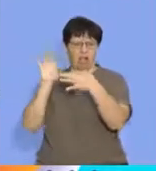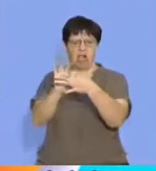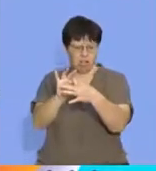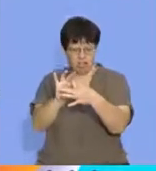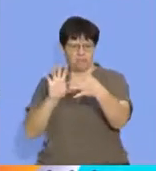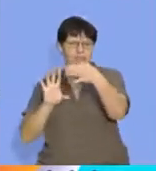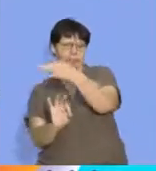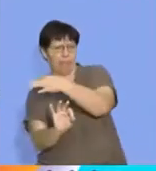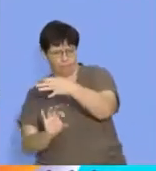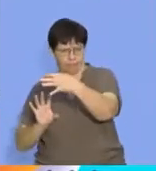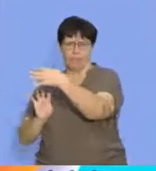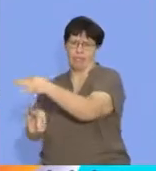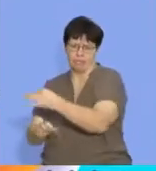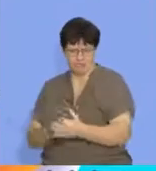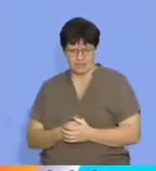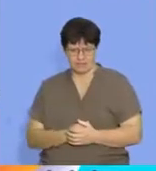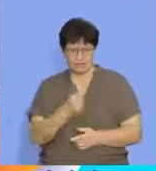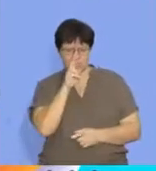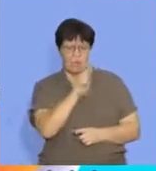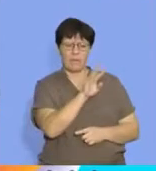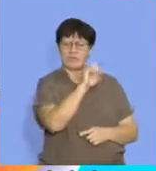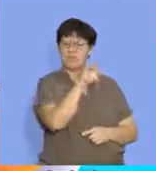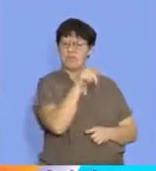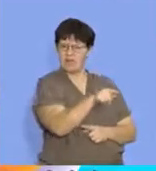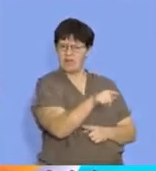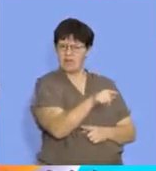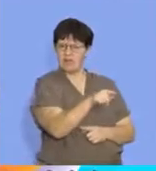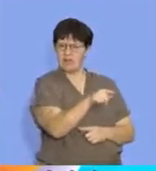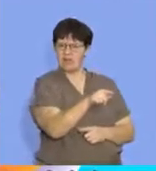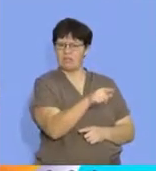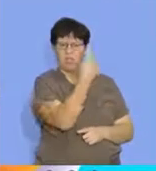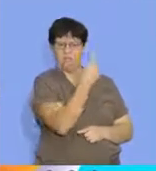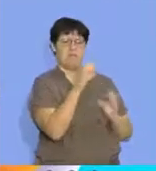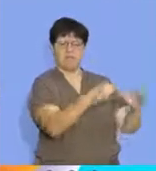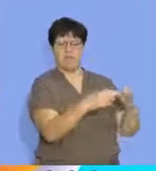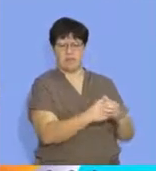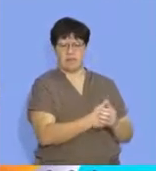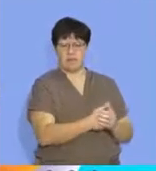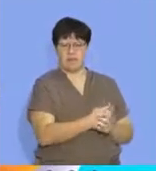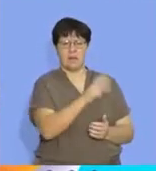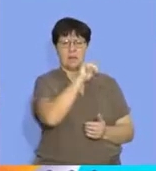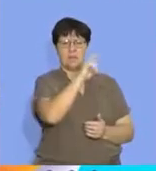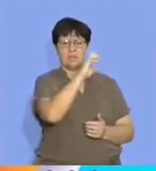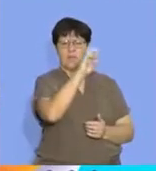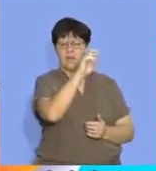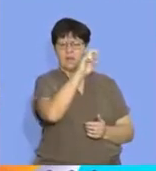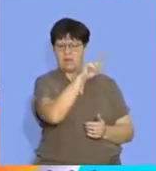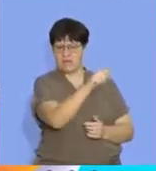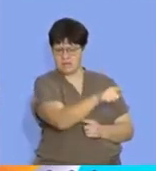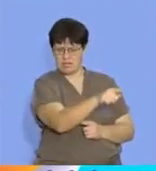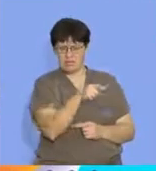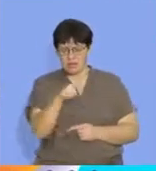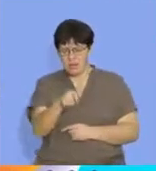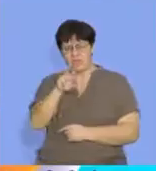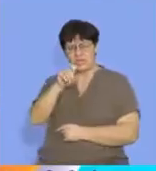it. So when we looked at bacteria, the only thing in that kingdom was bacteria. the Malaria kingdom. Now, when we look at the